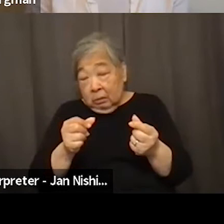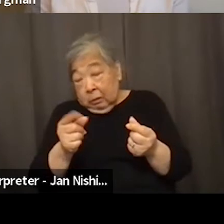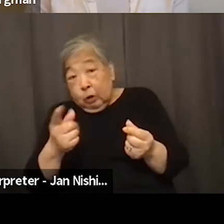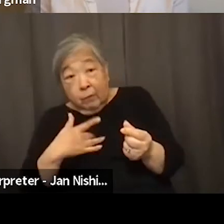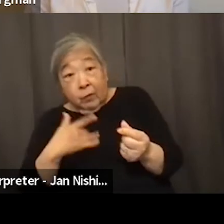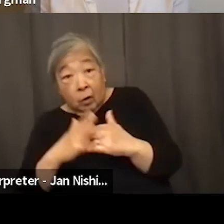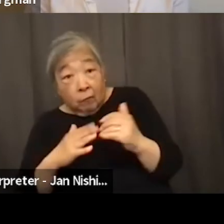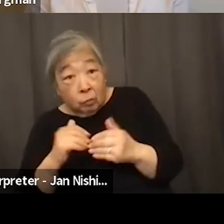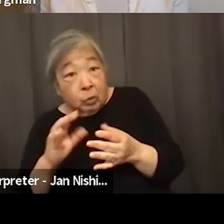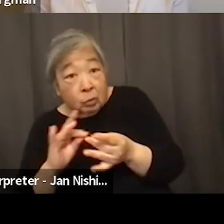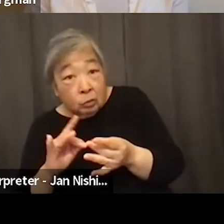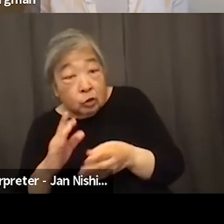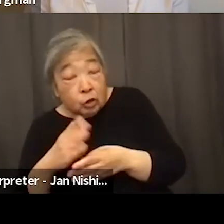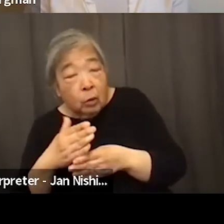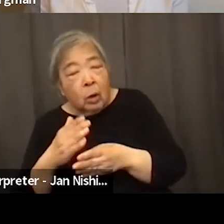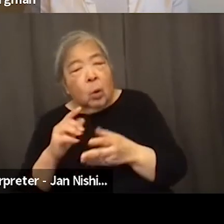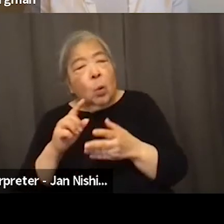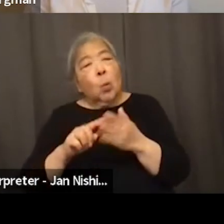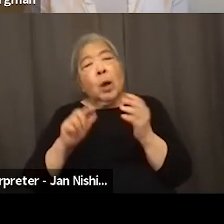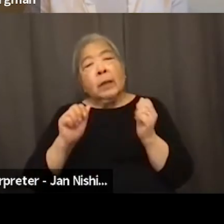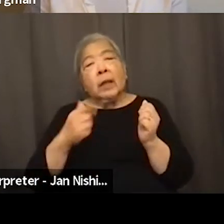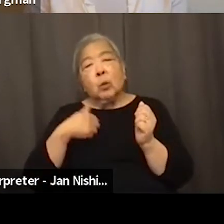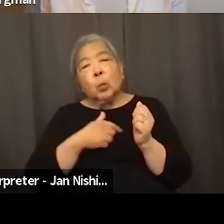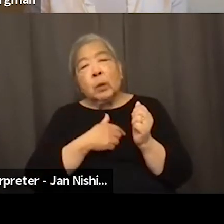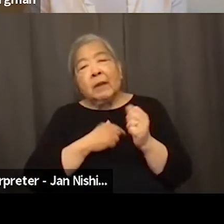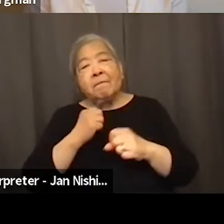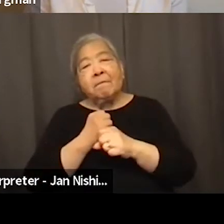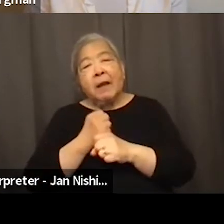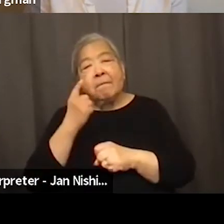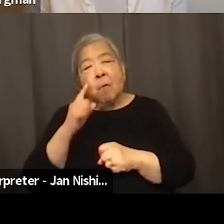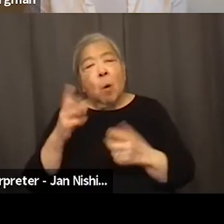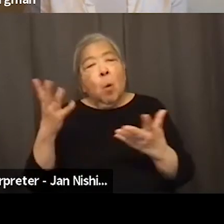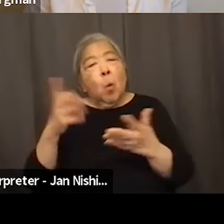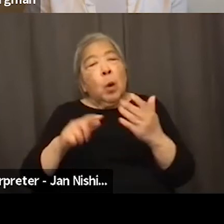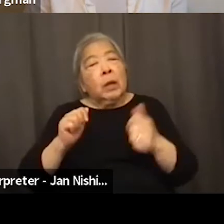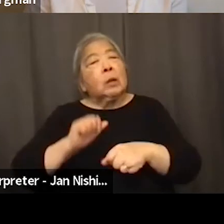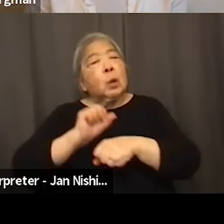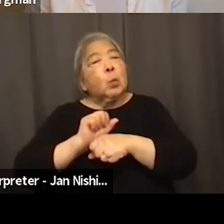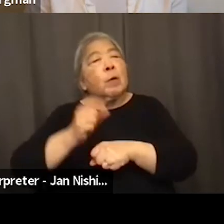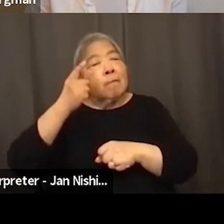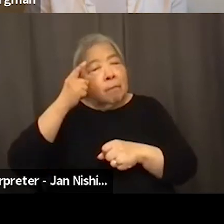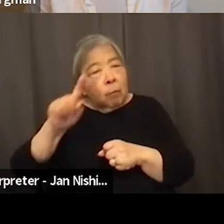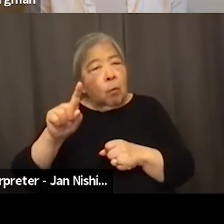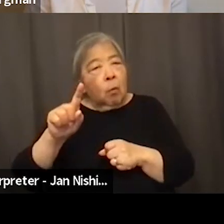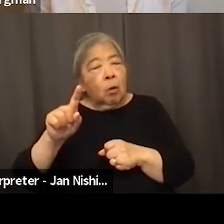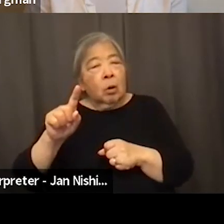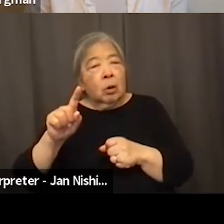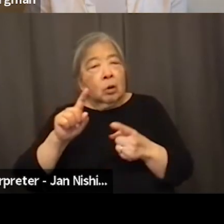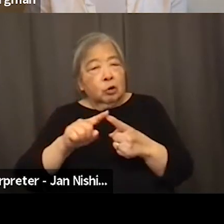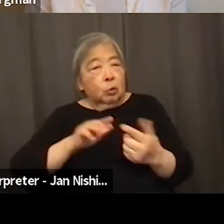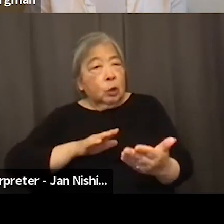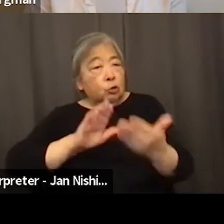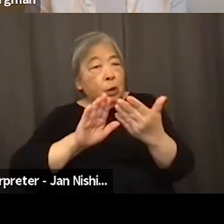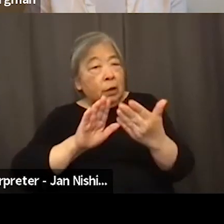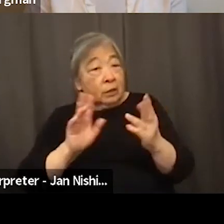sharing that we could fight for or work for to address this issue?